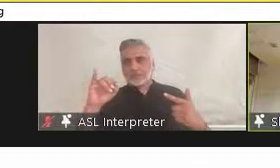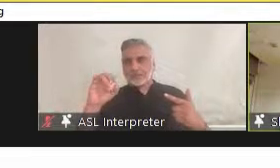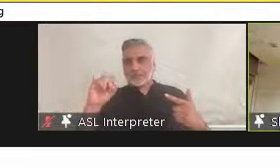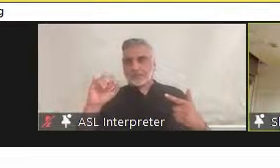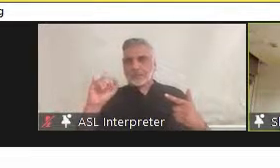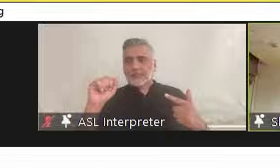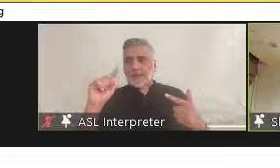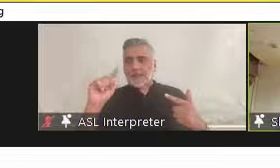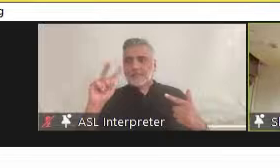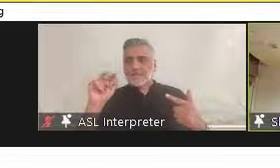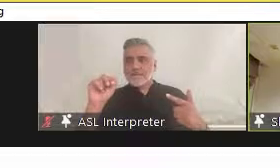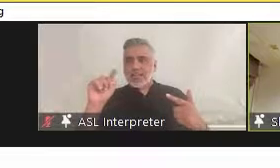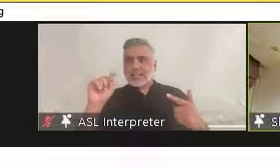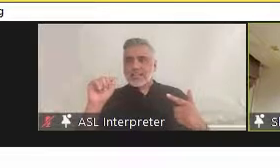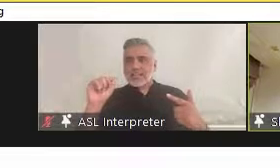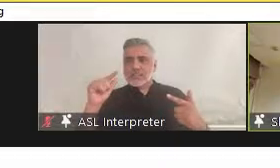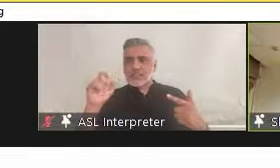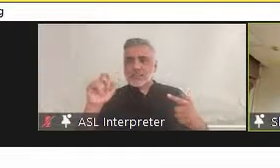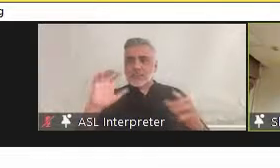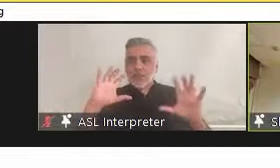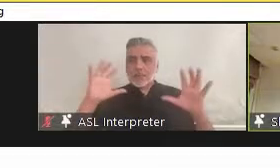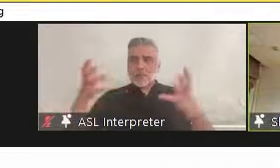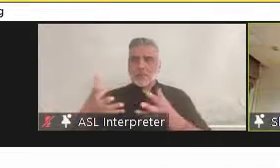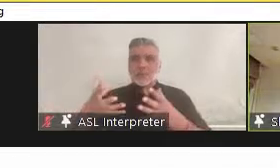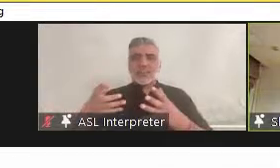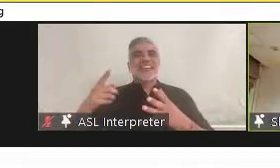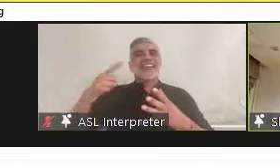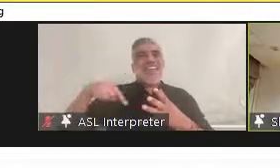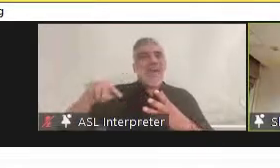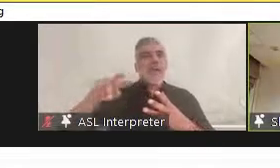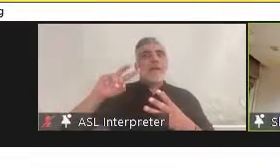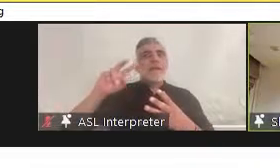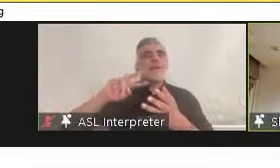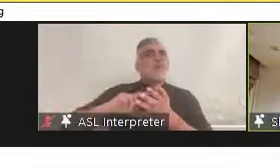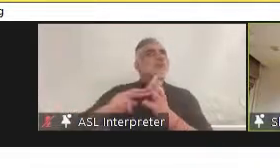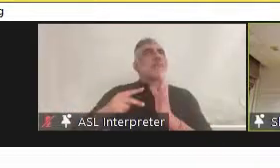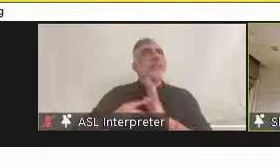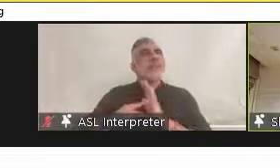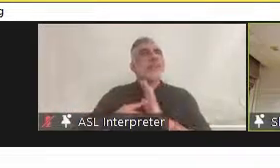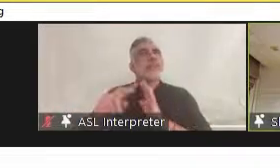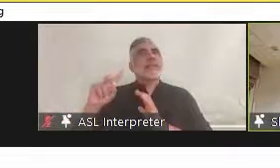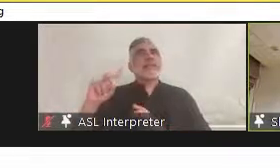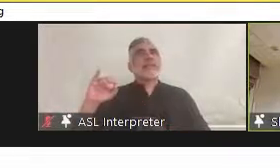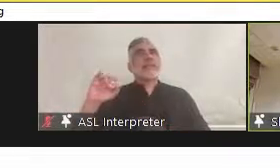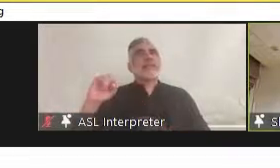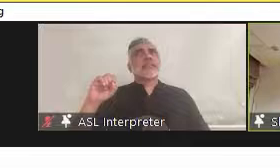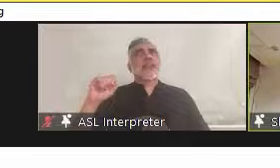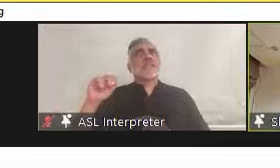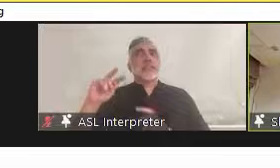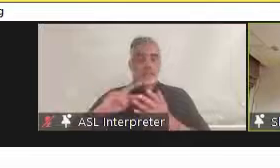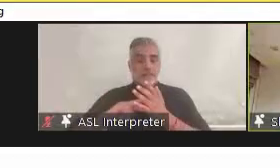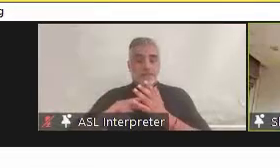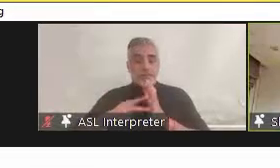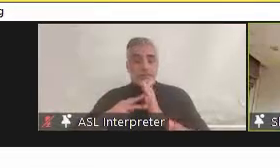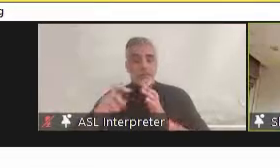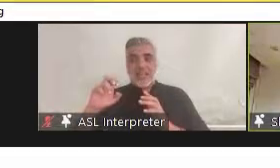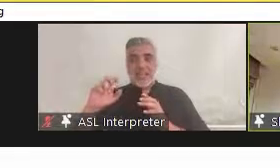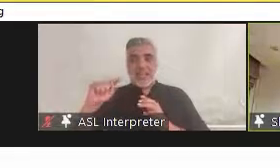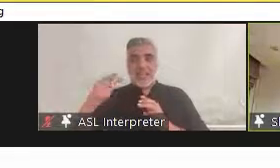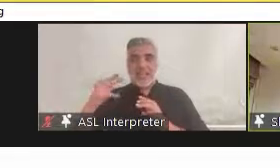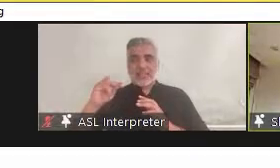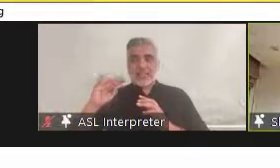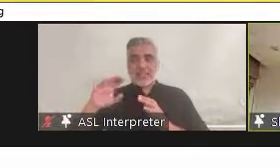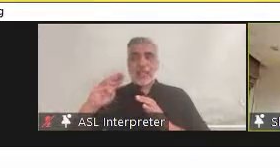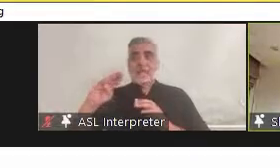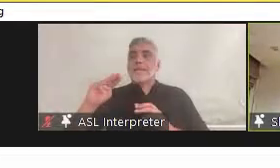disadvantaged population. And disadvantaged population, we mean that people from the ethnic minority background and also people